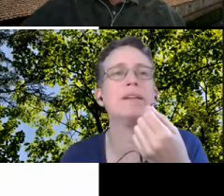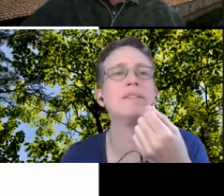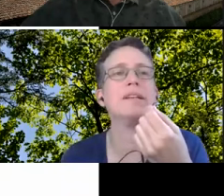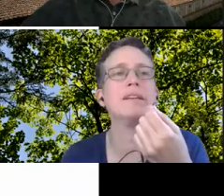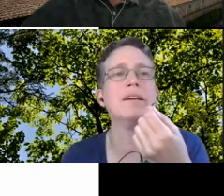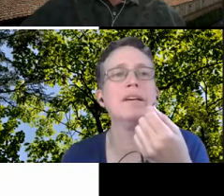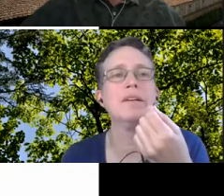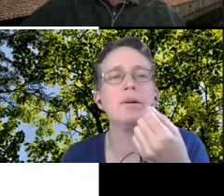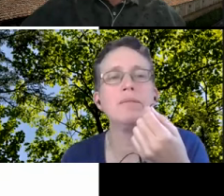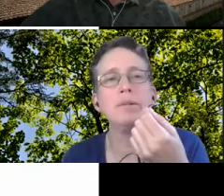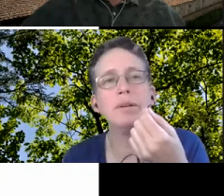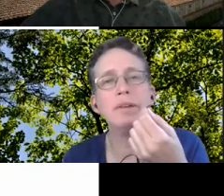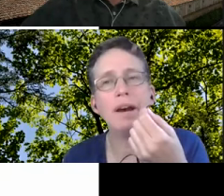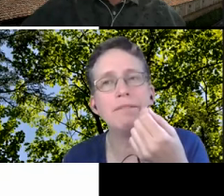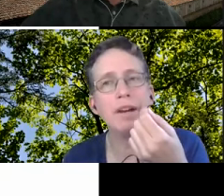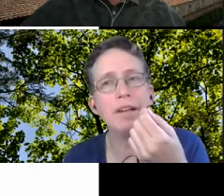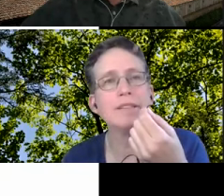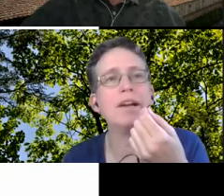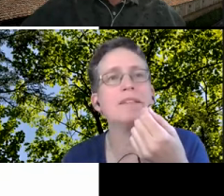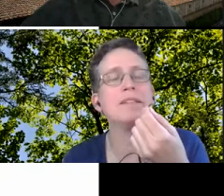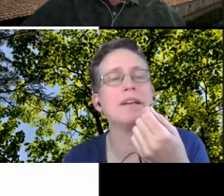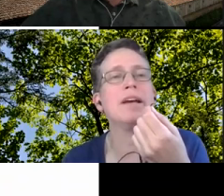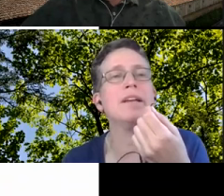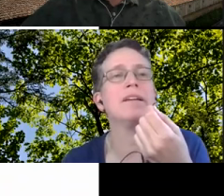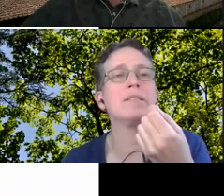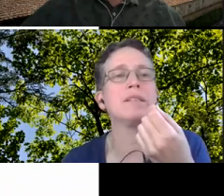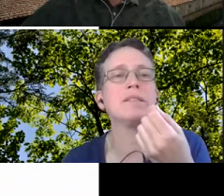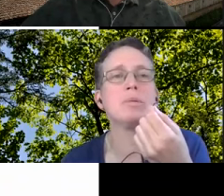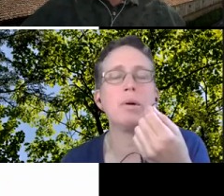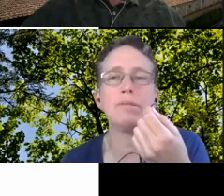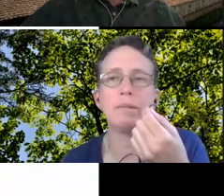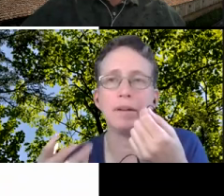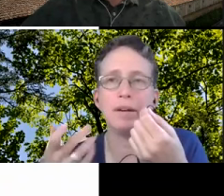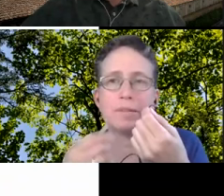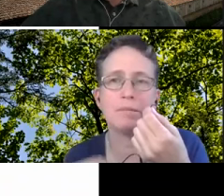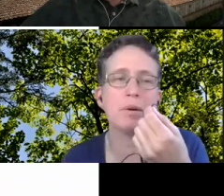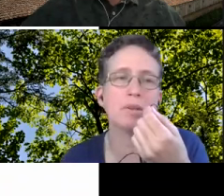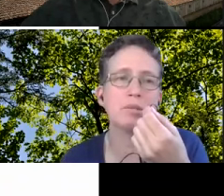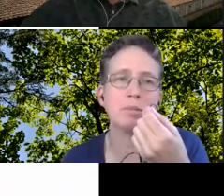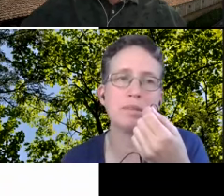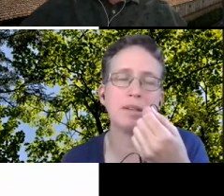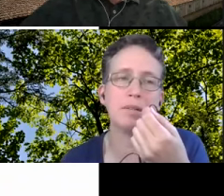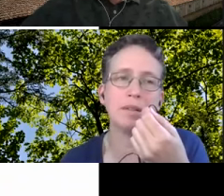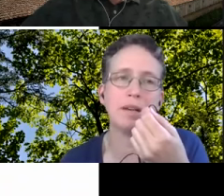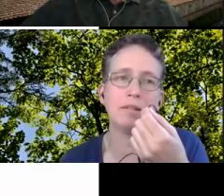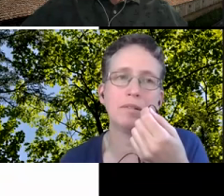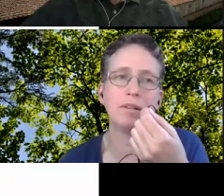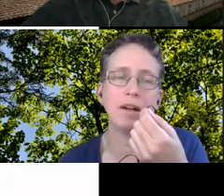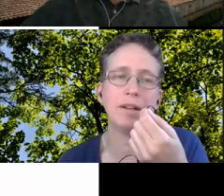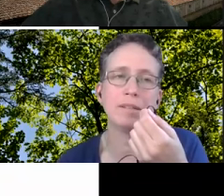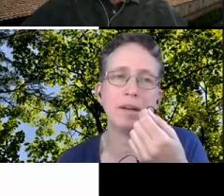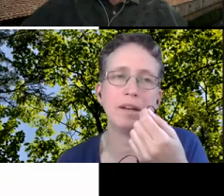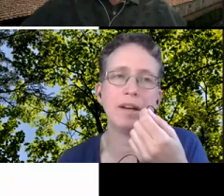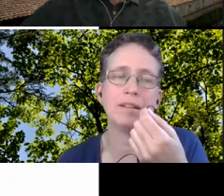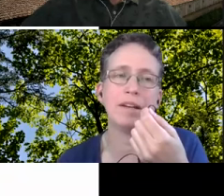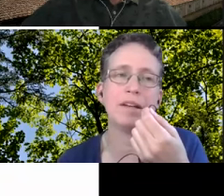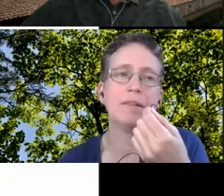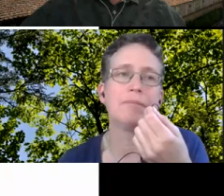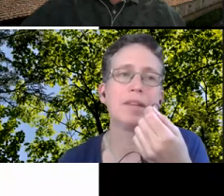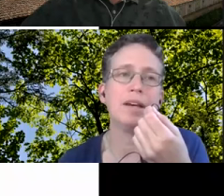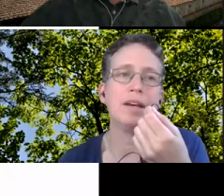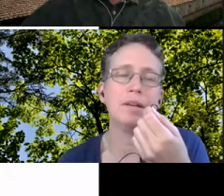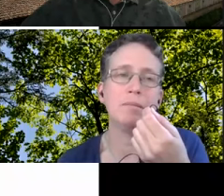anyway in cities. So if you have very dense areas, and this is a quote from some focus groups that colleagues of mine and I